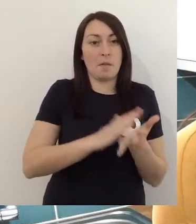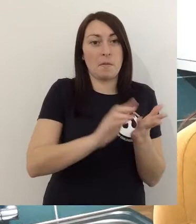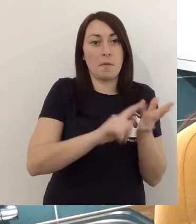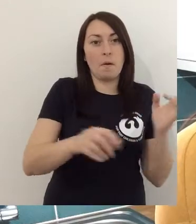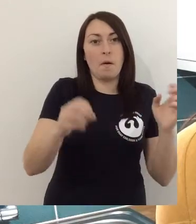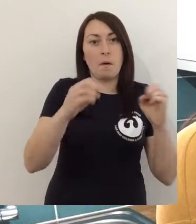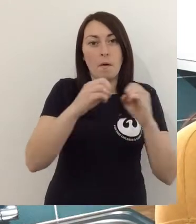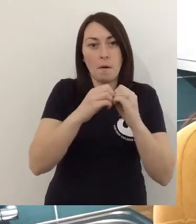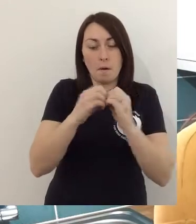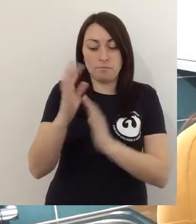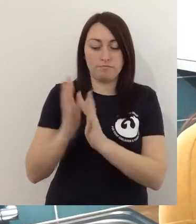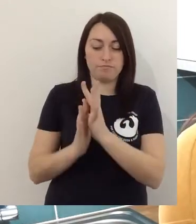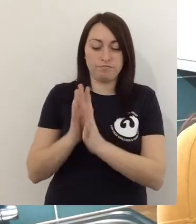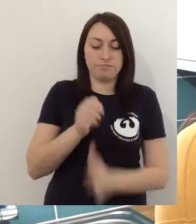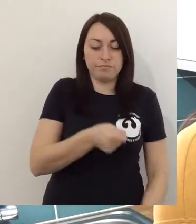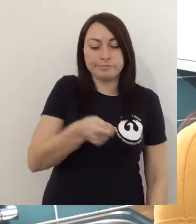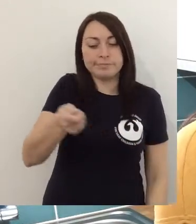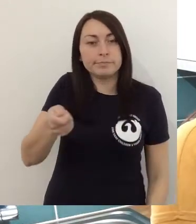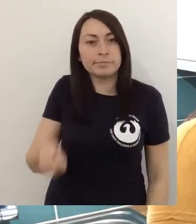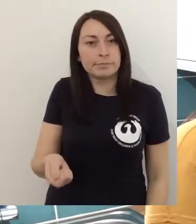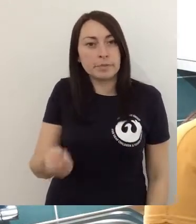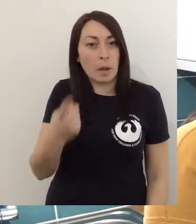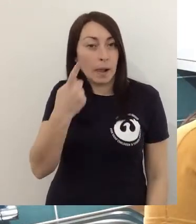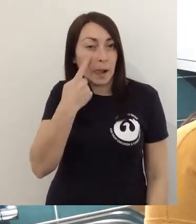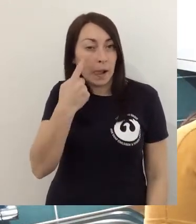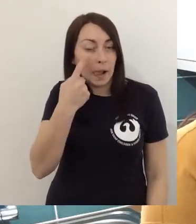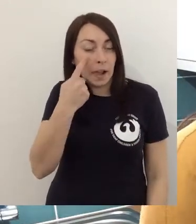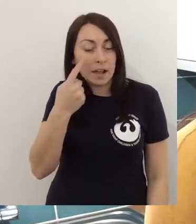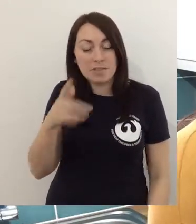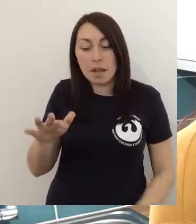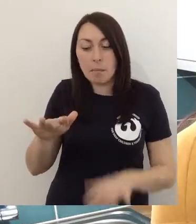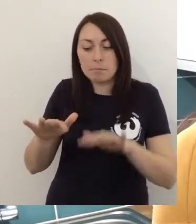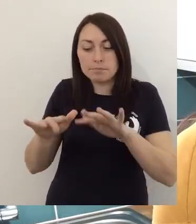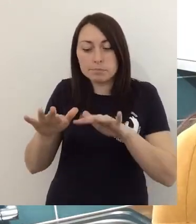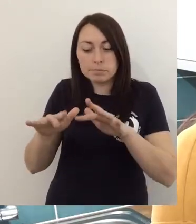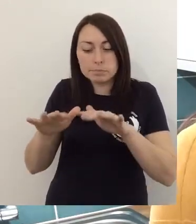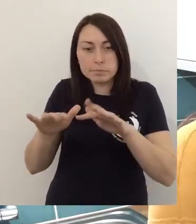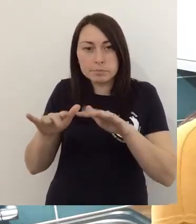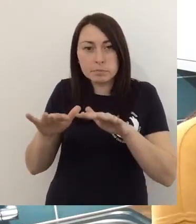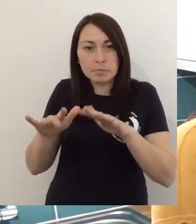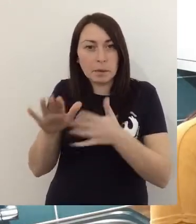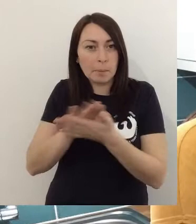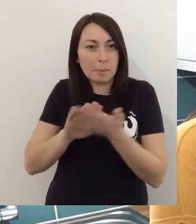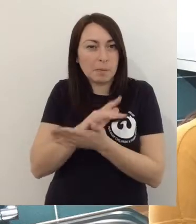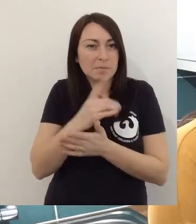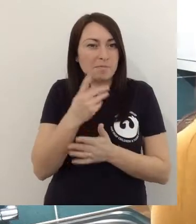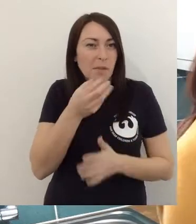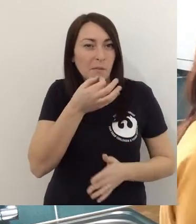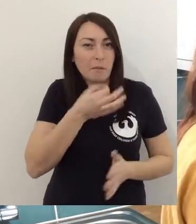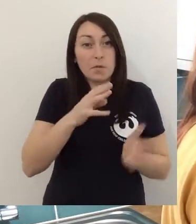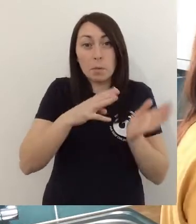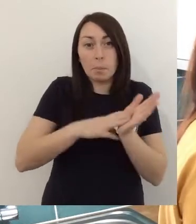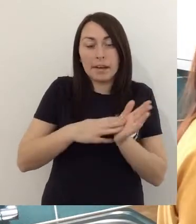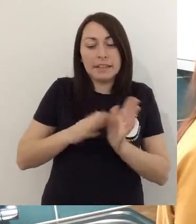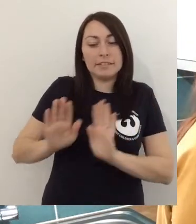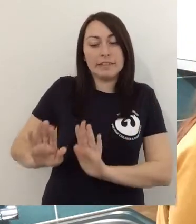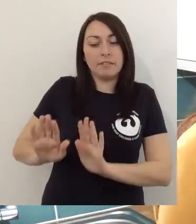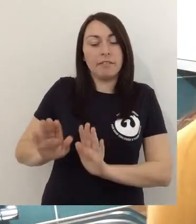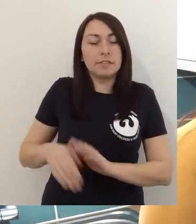And that can go back on the hob. You'll see it bubbling away. We'll leave that for a few minutes.